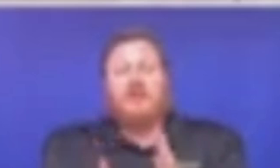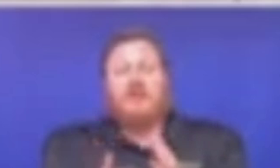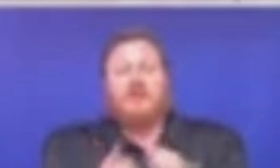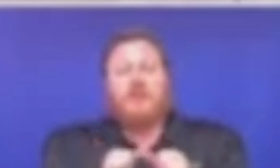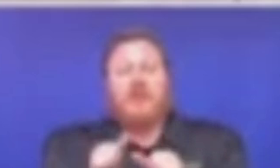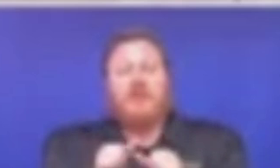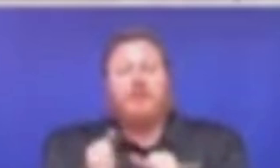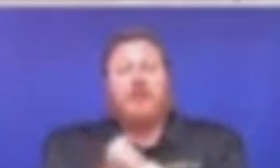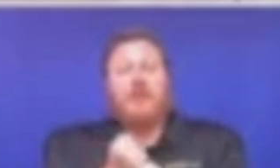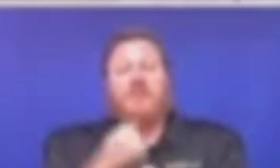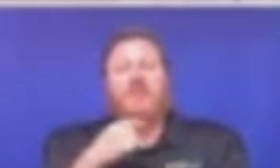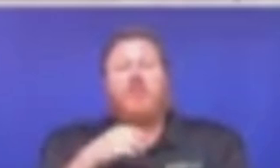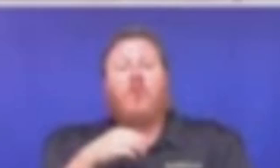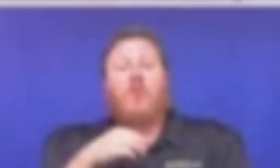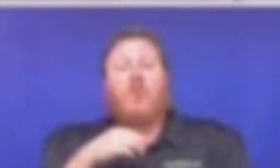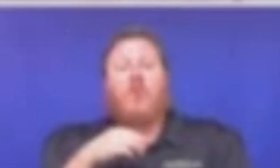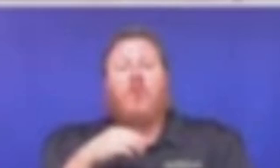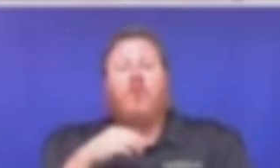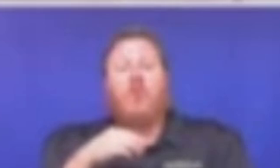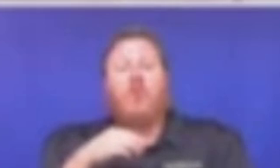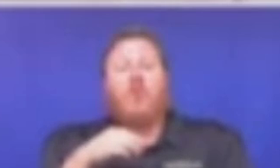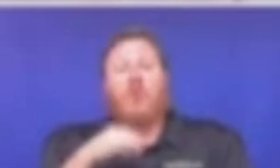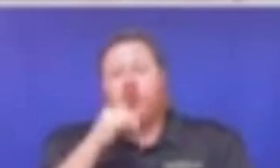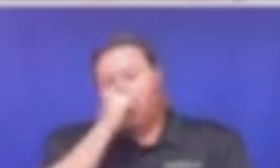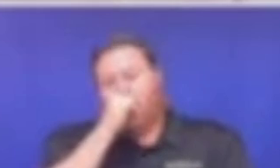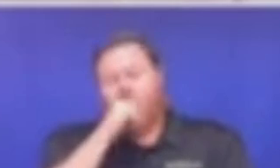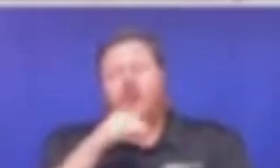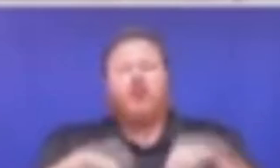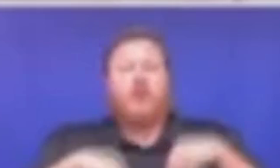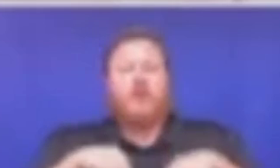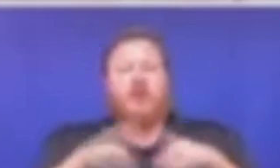corruption. We recognize that the GNU